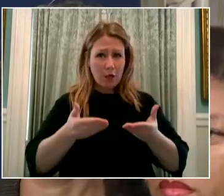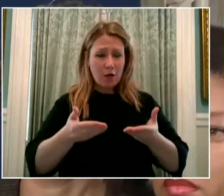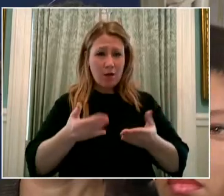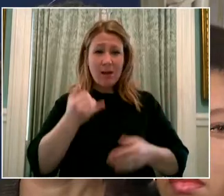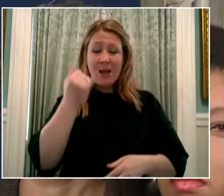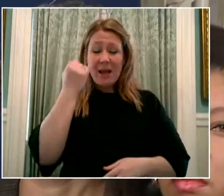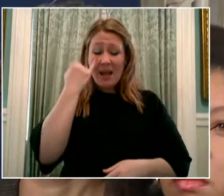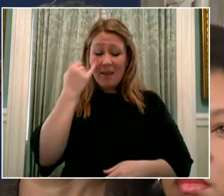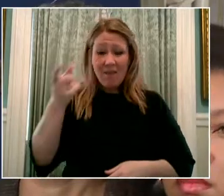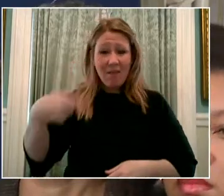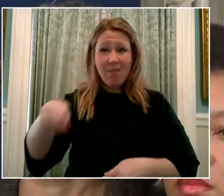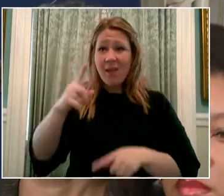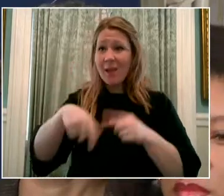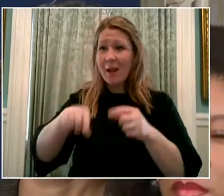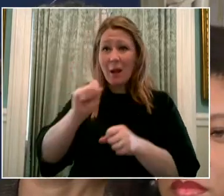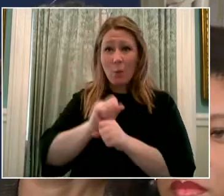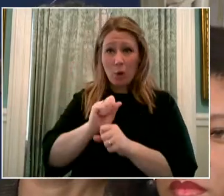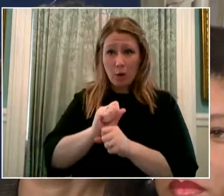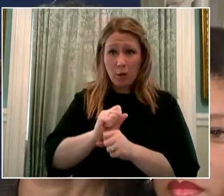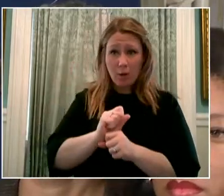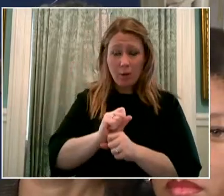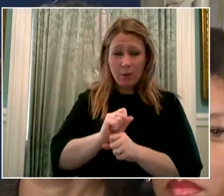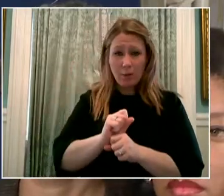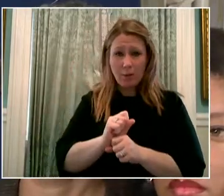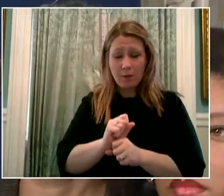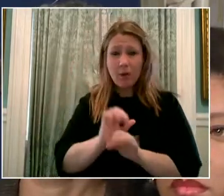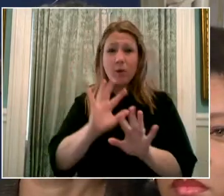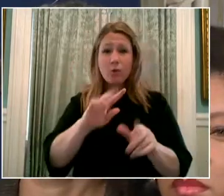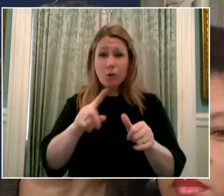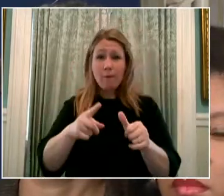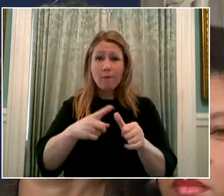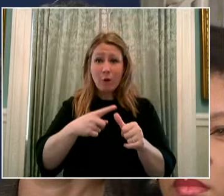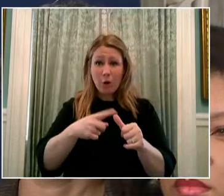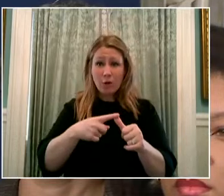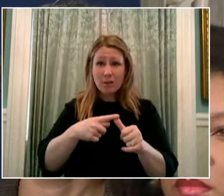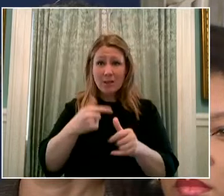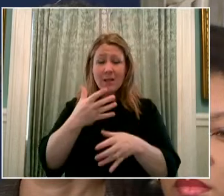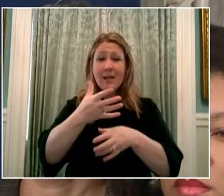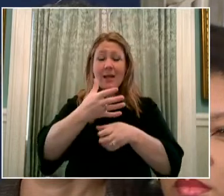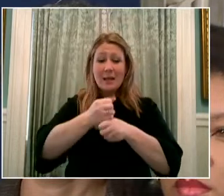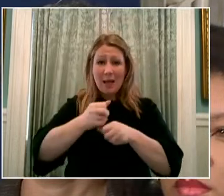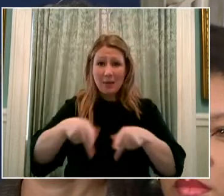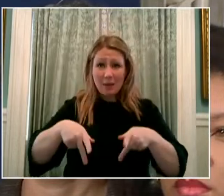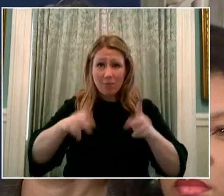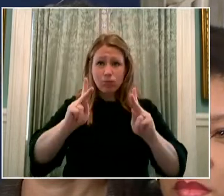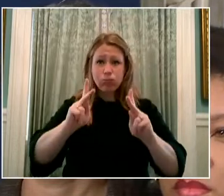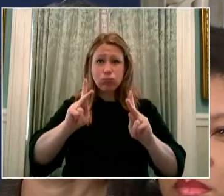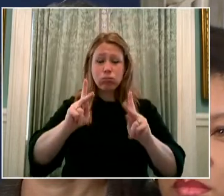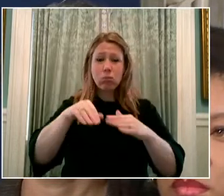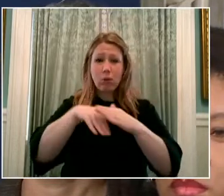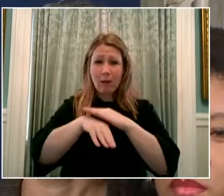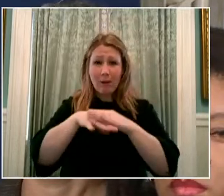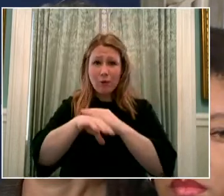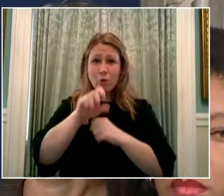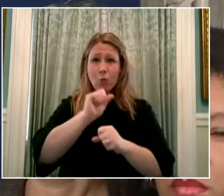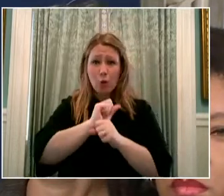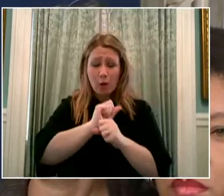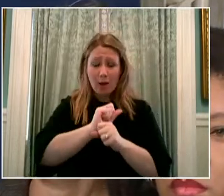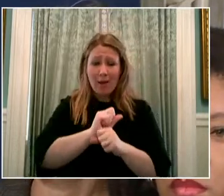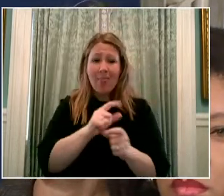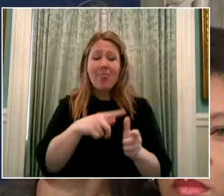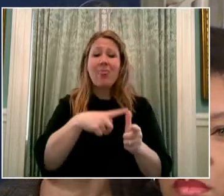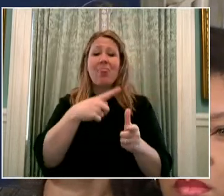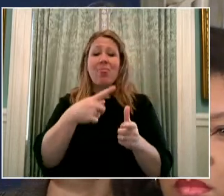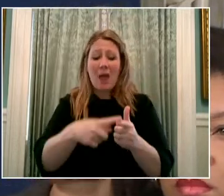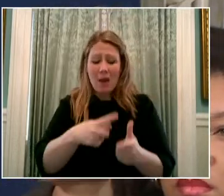give them the right to work. We need employees upstate. We are willing to help. That's why we're here today. We're saying to Washington,